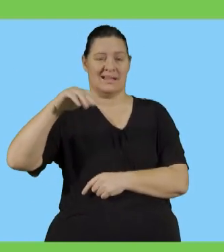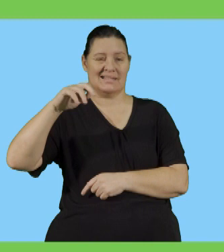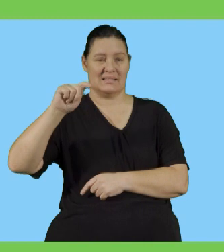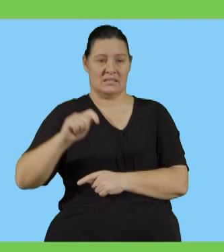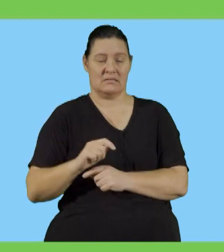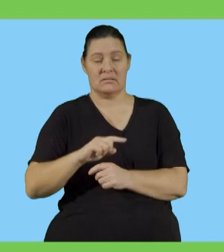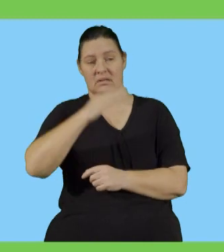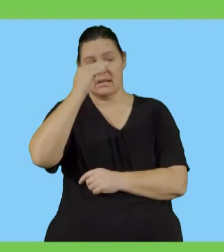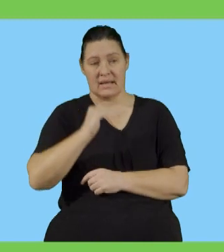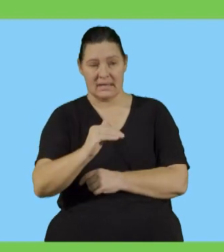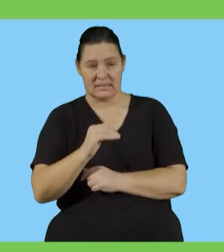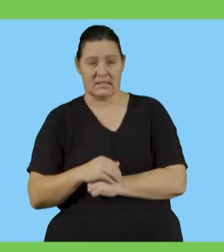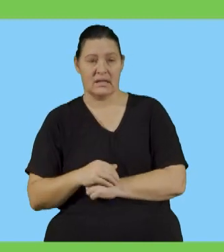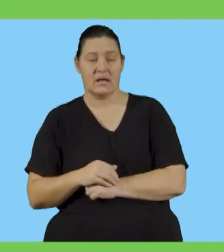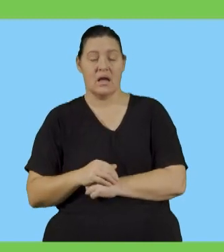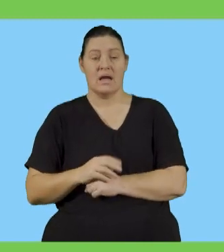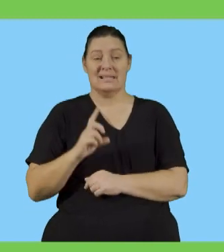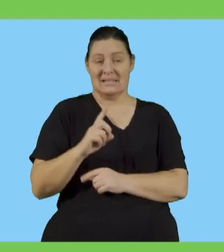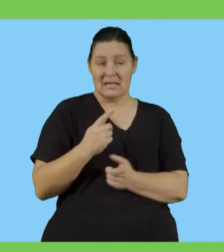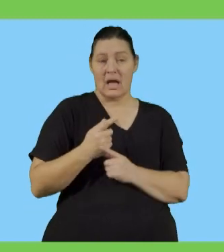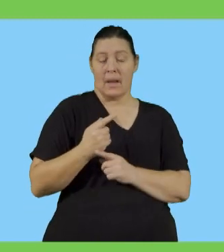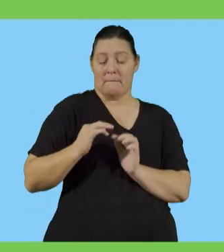absorb water